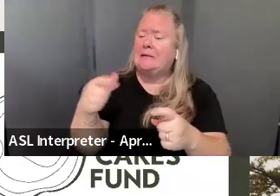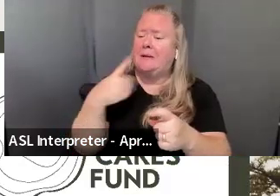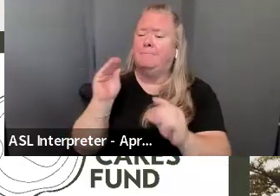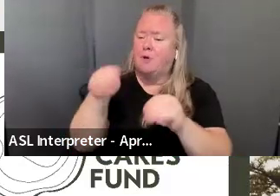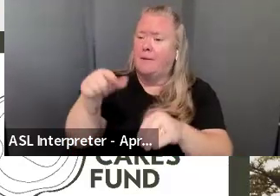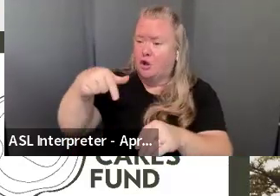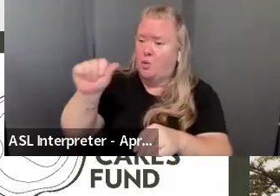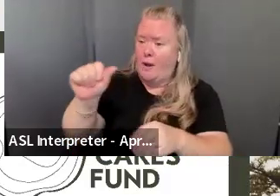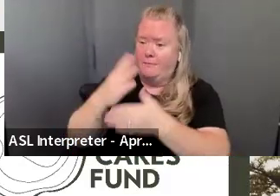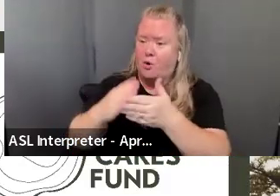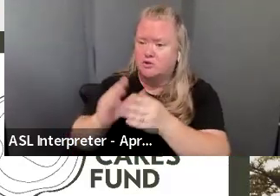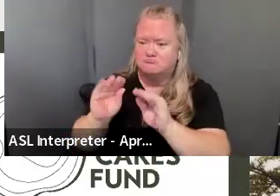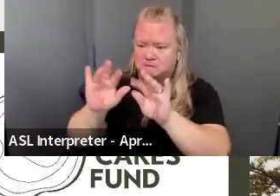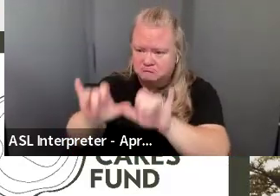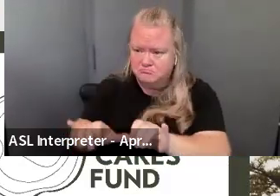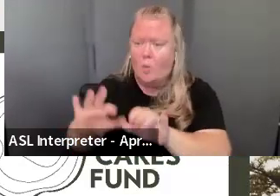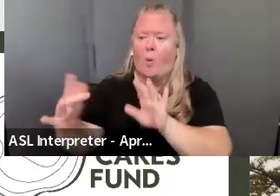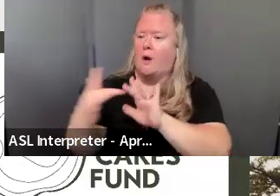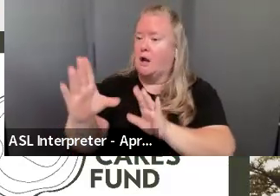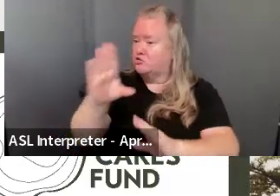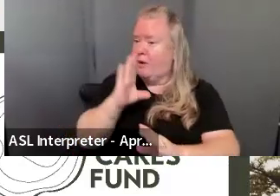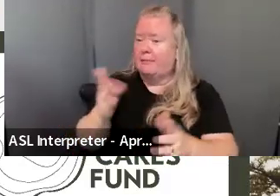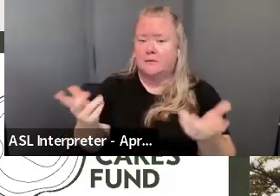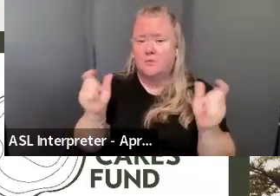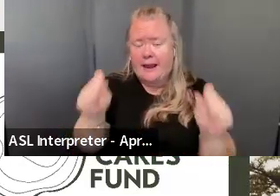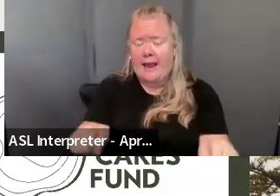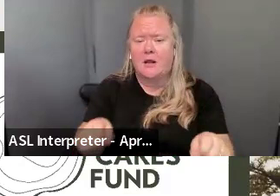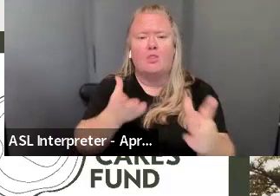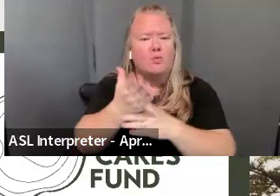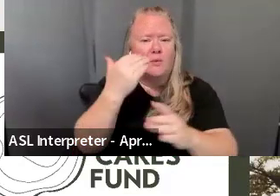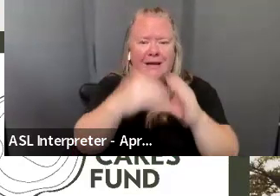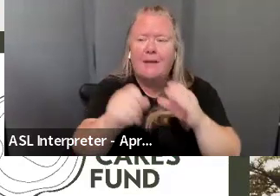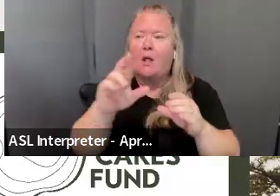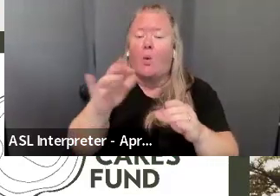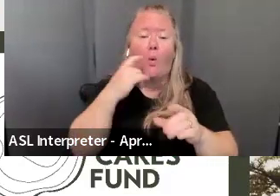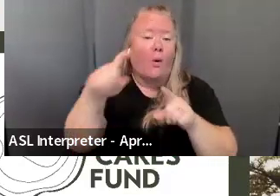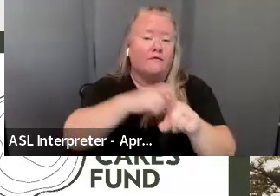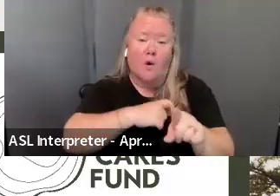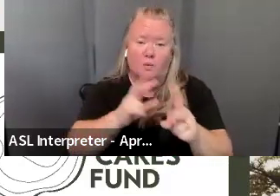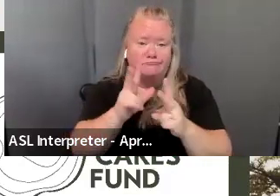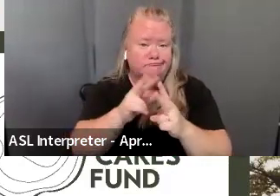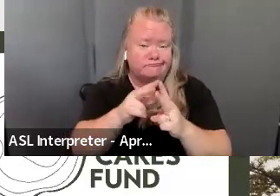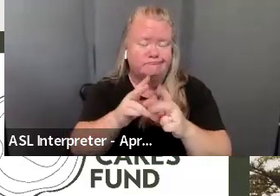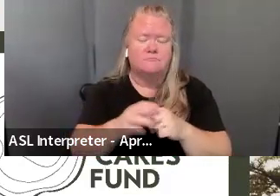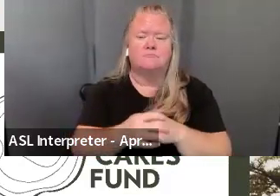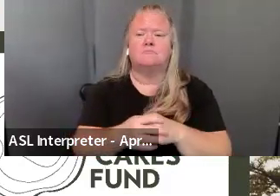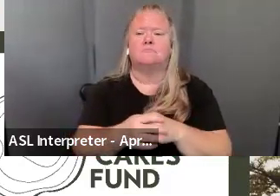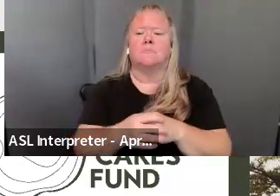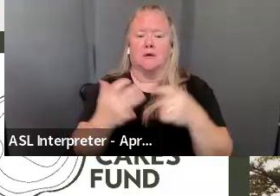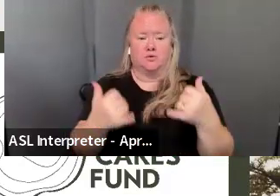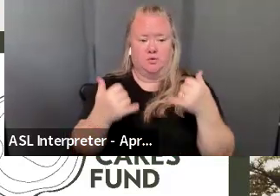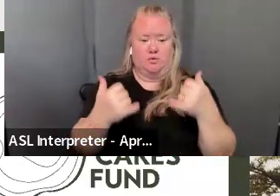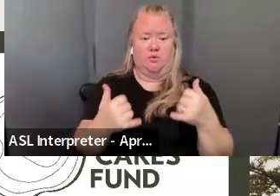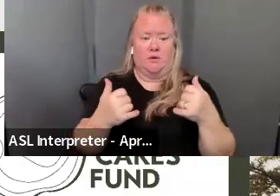into the Q&A portion or contact us directly via email or phone. And